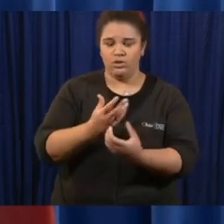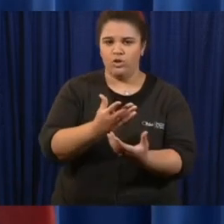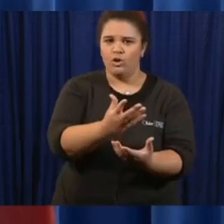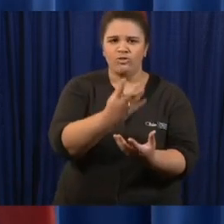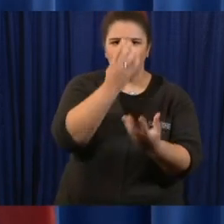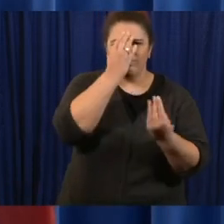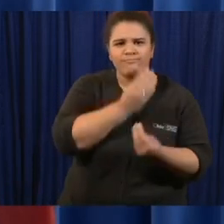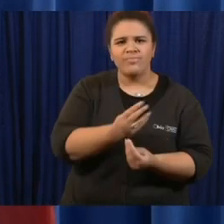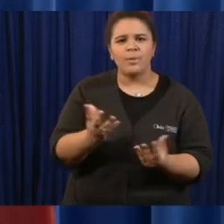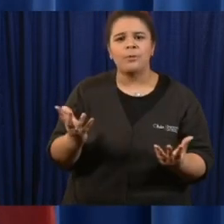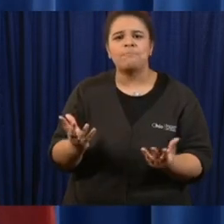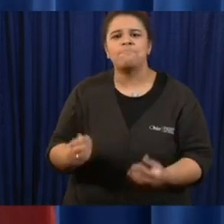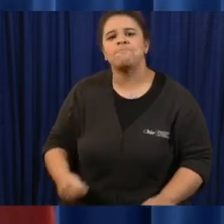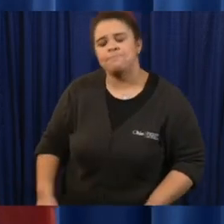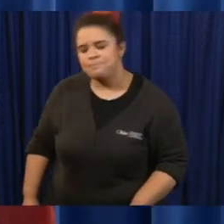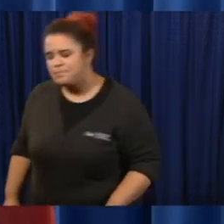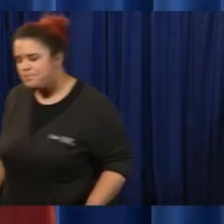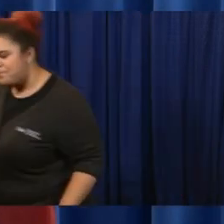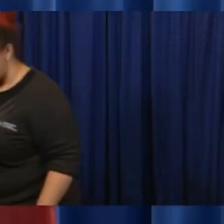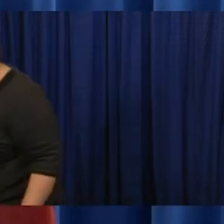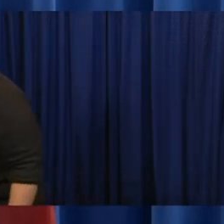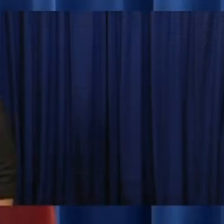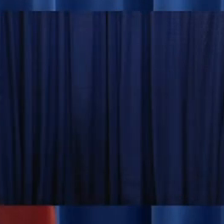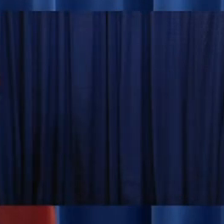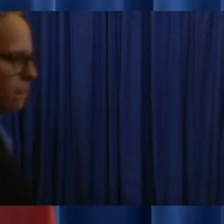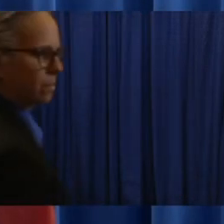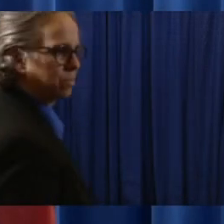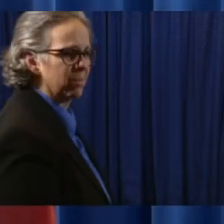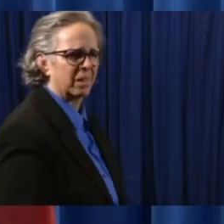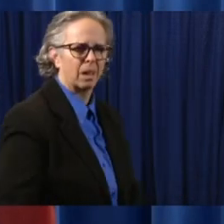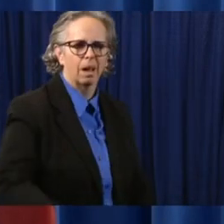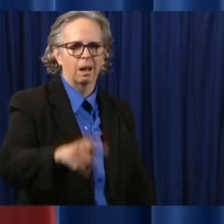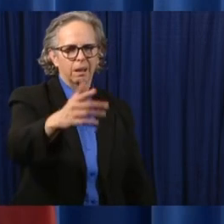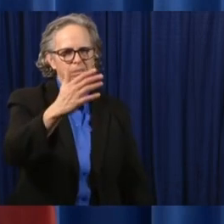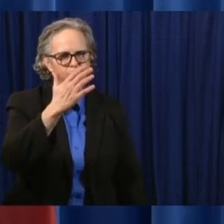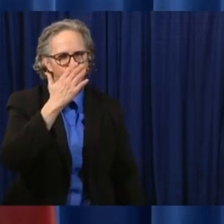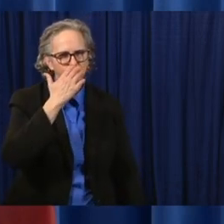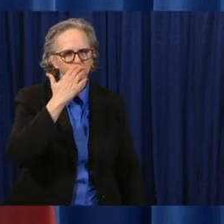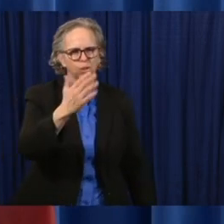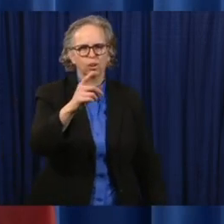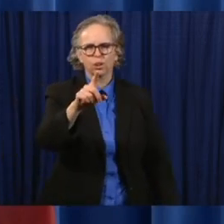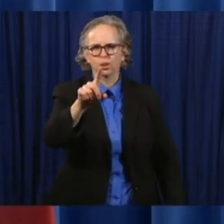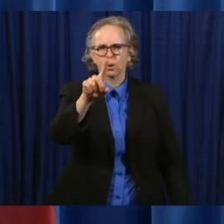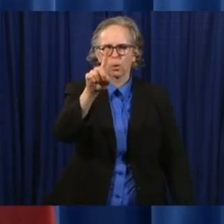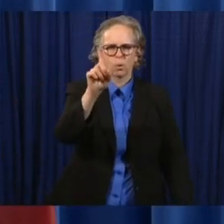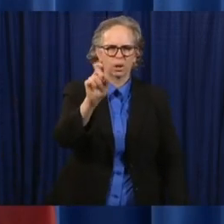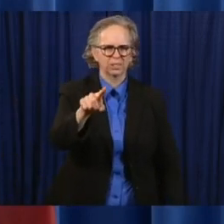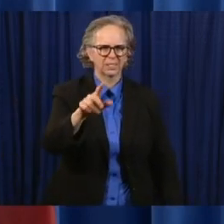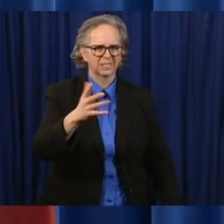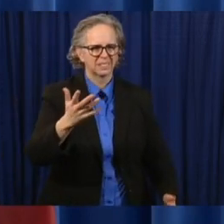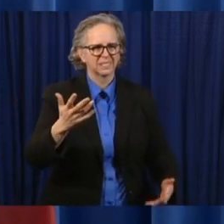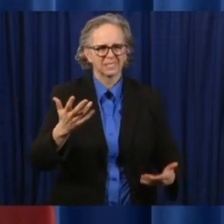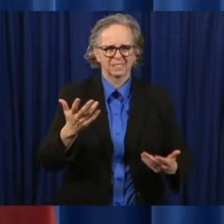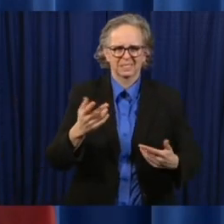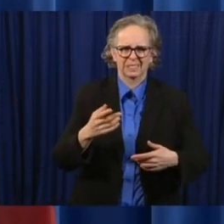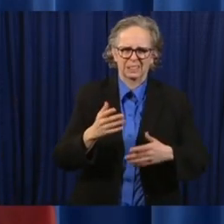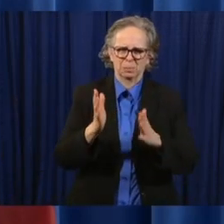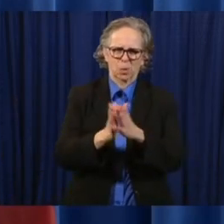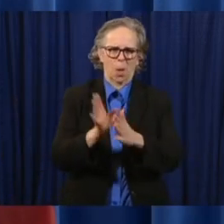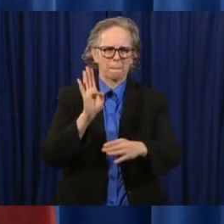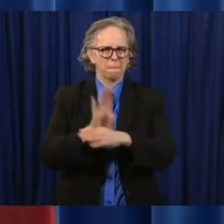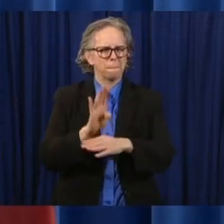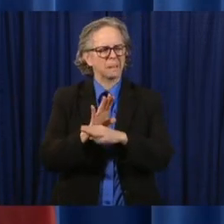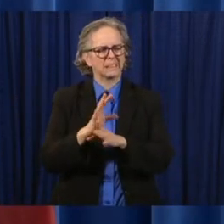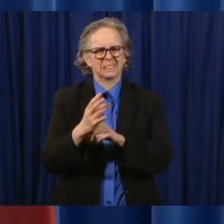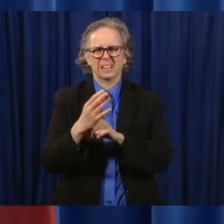Well, that's a very good question. There's no doubt that small business is really being hit exceedingly hard. Our